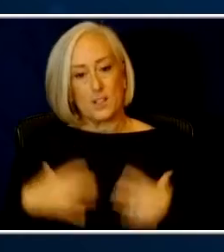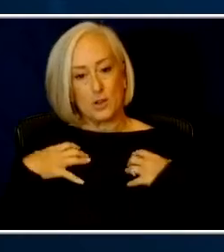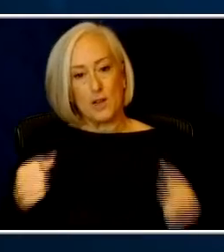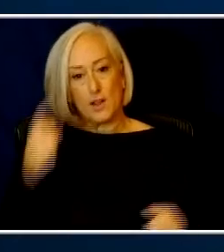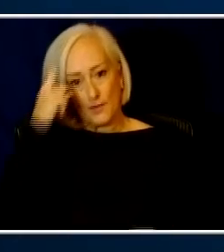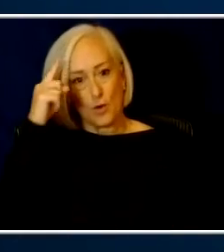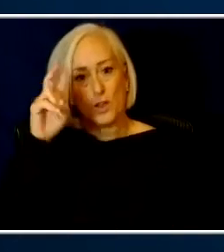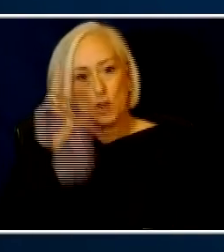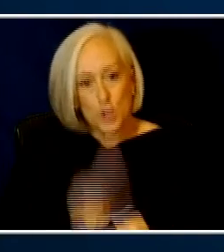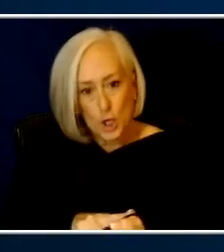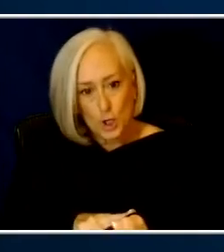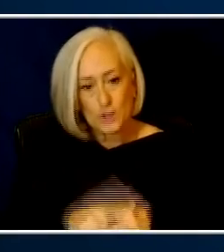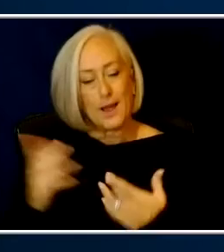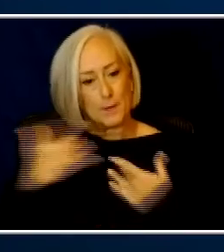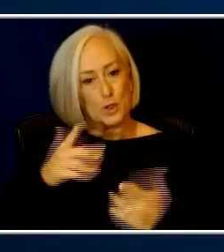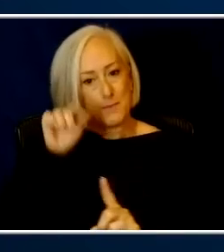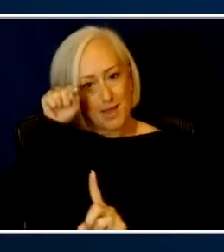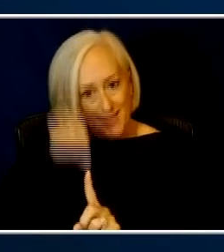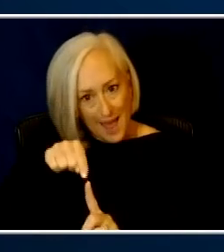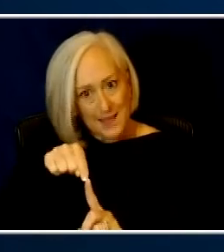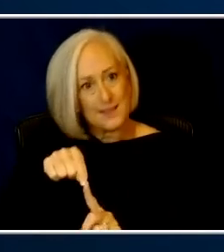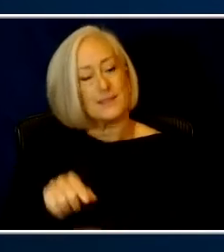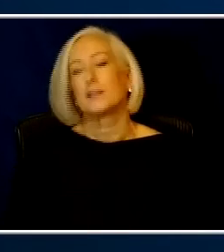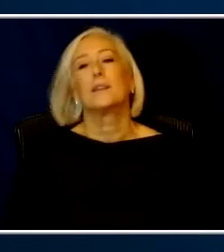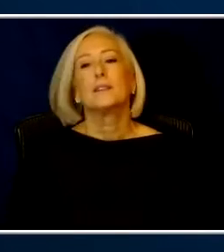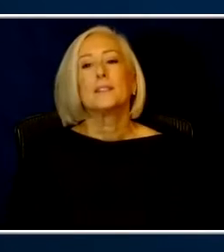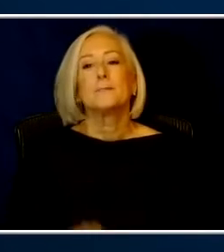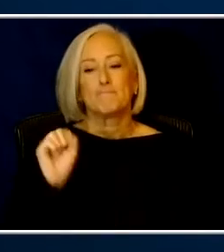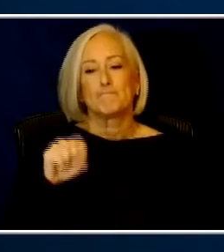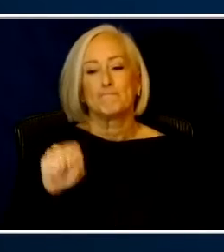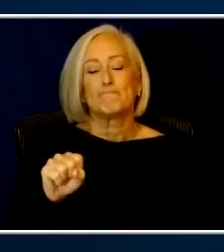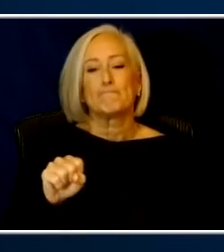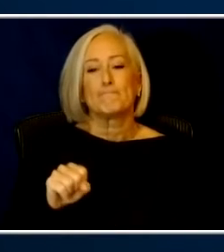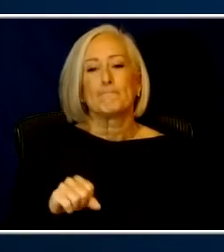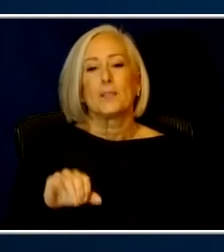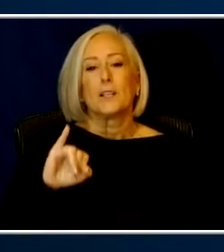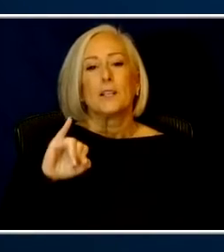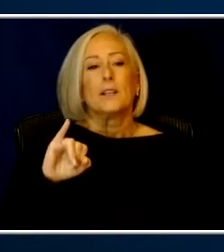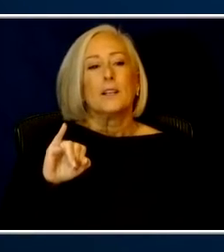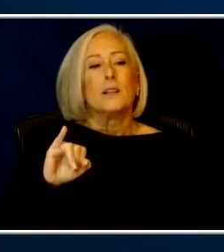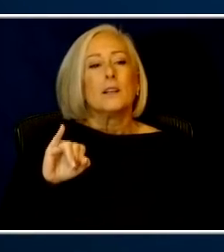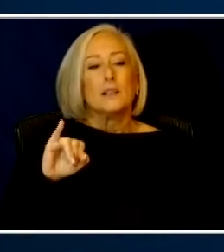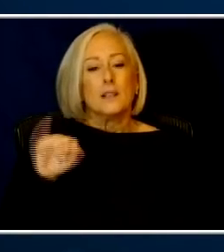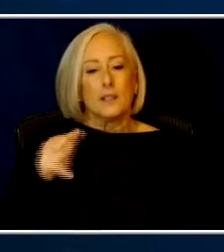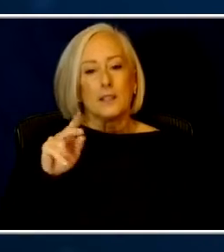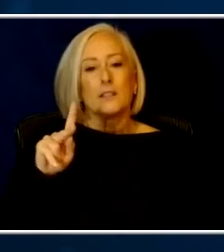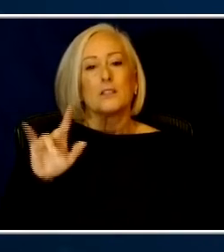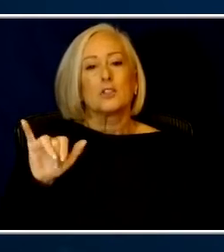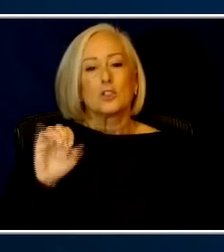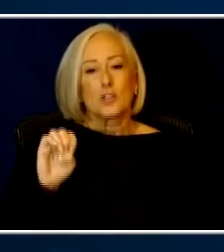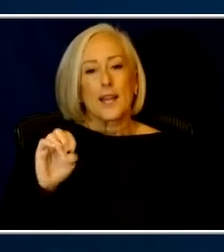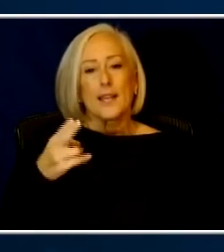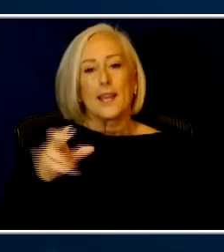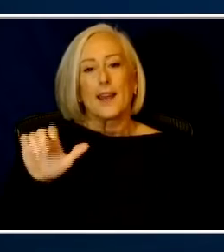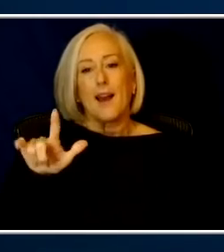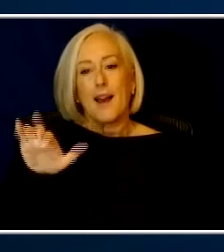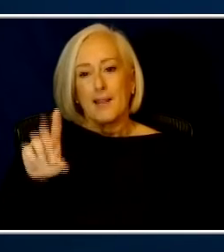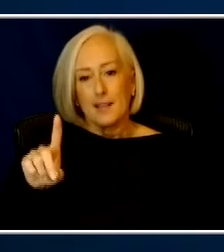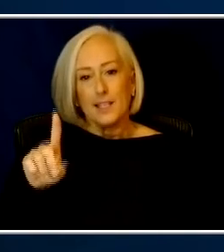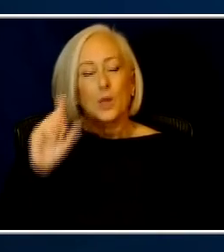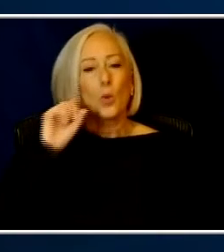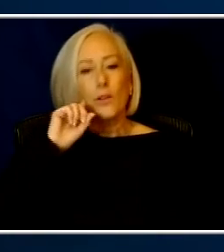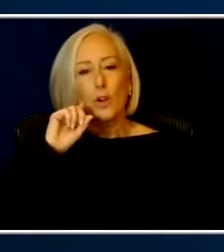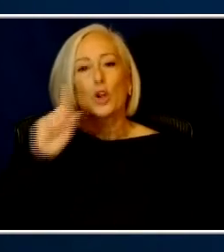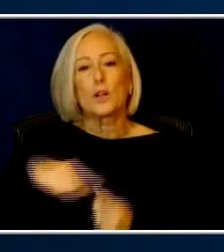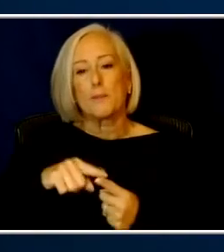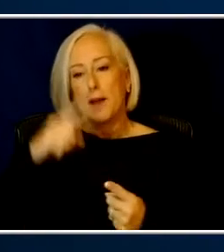Yeah, I think that's right. And Jackie Hyland, one of the things we've heard of this theme of mental health, and you stressed that for us before